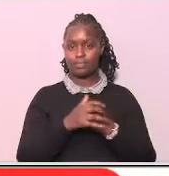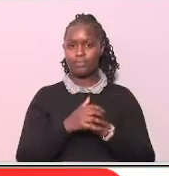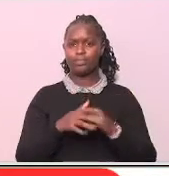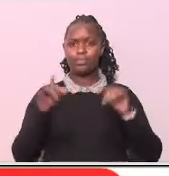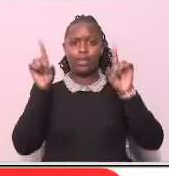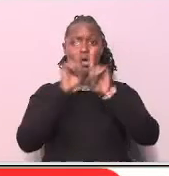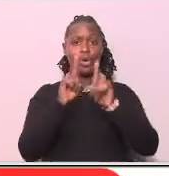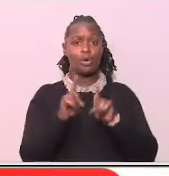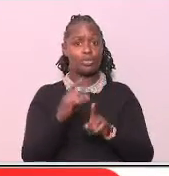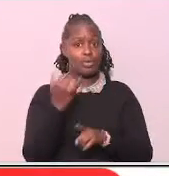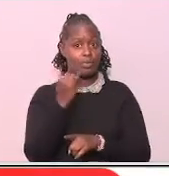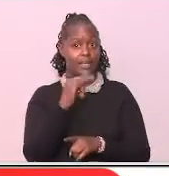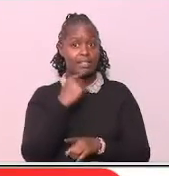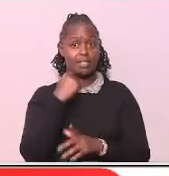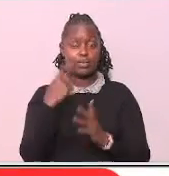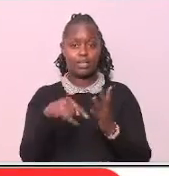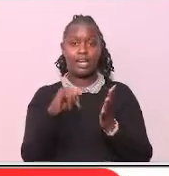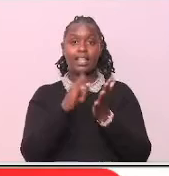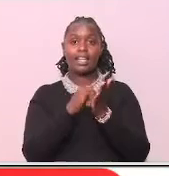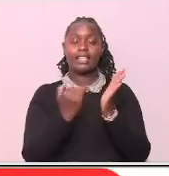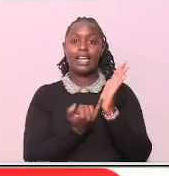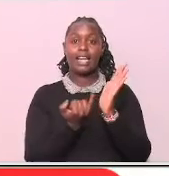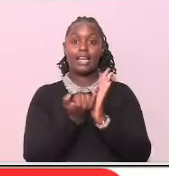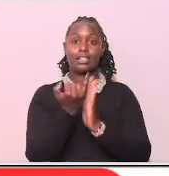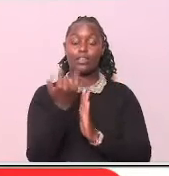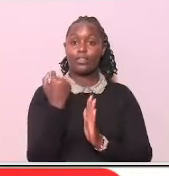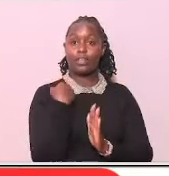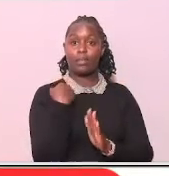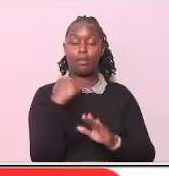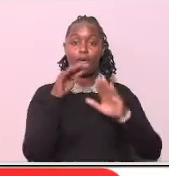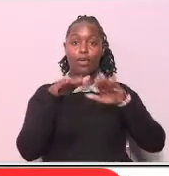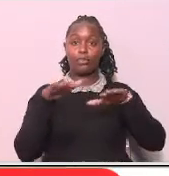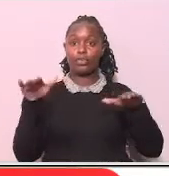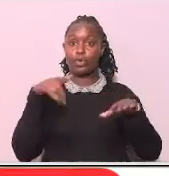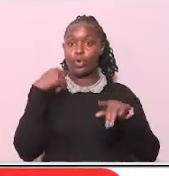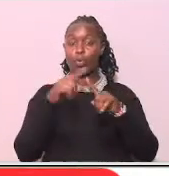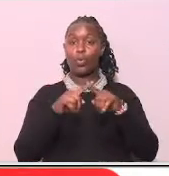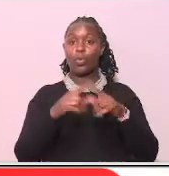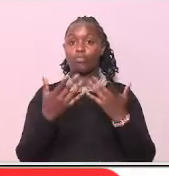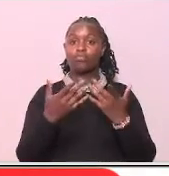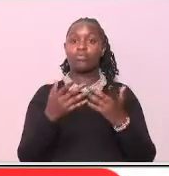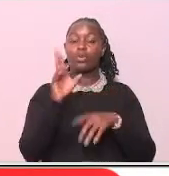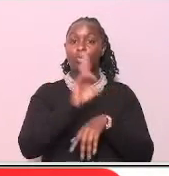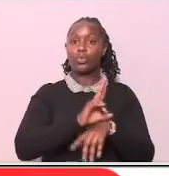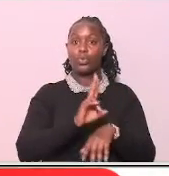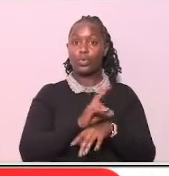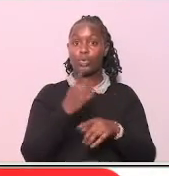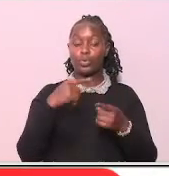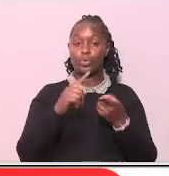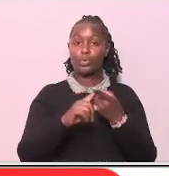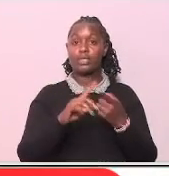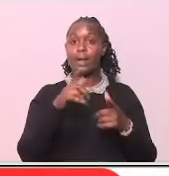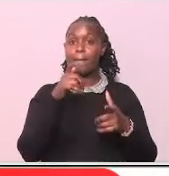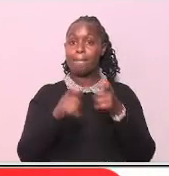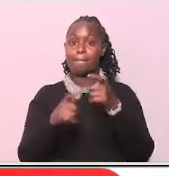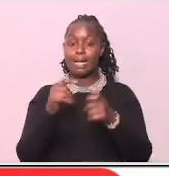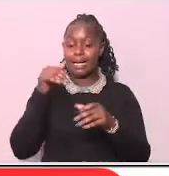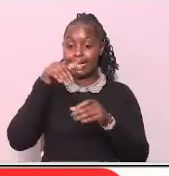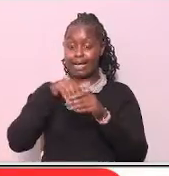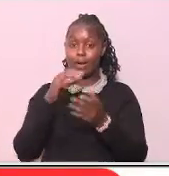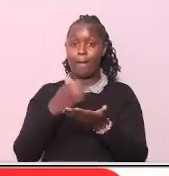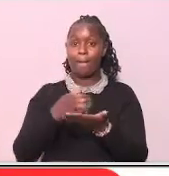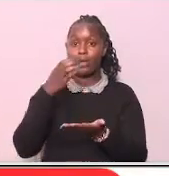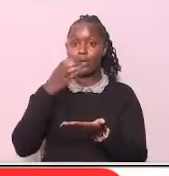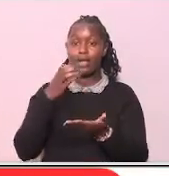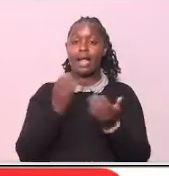hao wanasema kuwa kuongezeka kwa idadi ya watoto wanaolishwa kutumia chupa kutoka asilimia 22 mwaka 2014